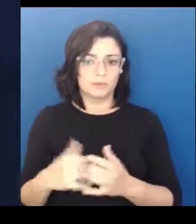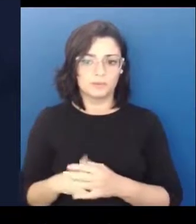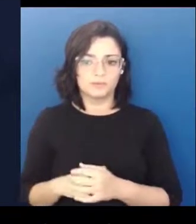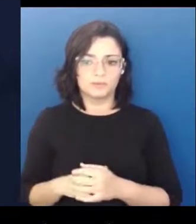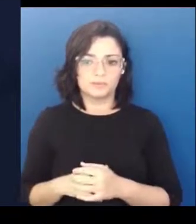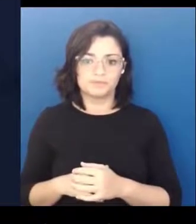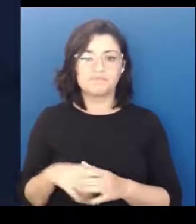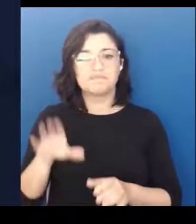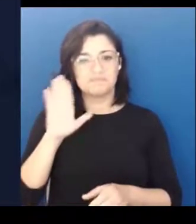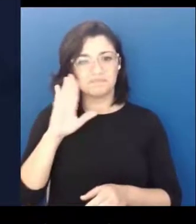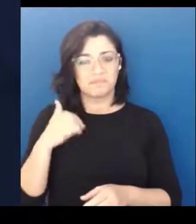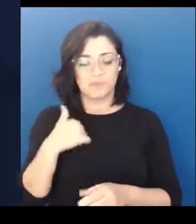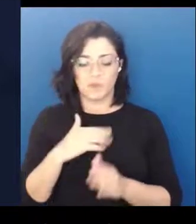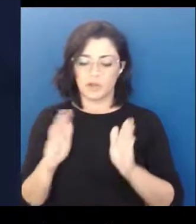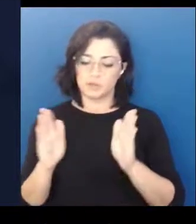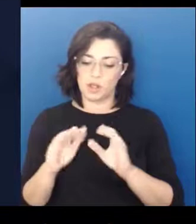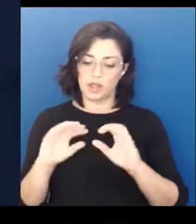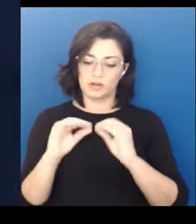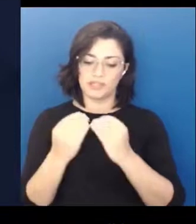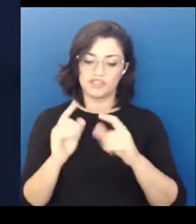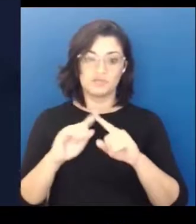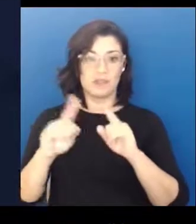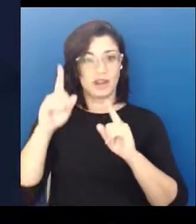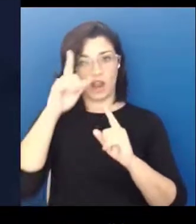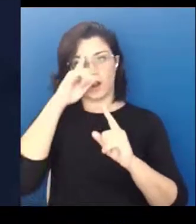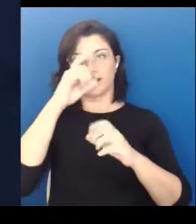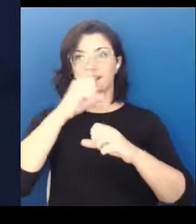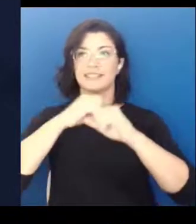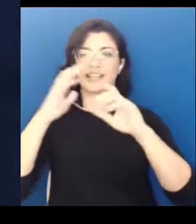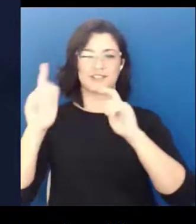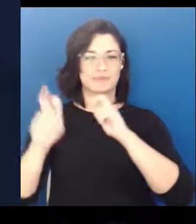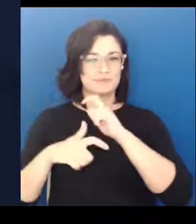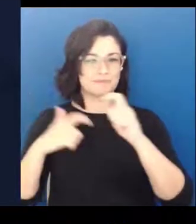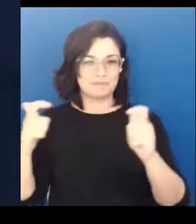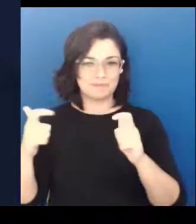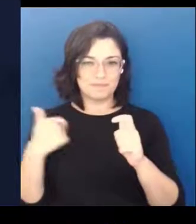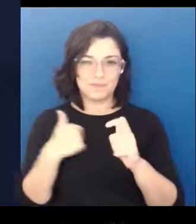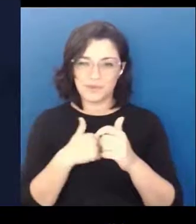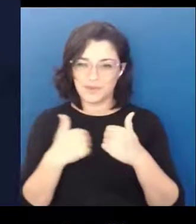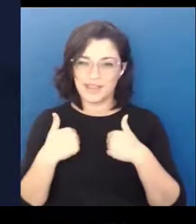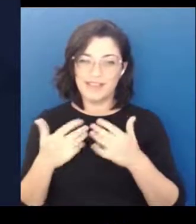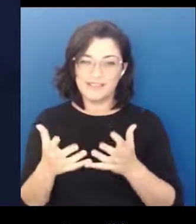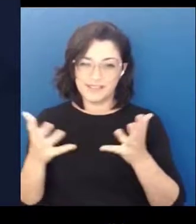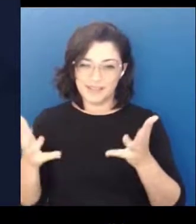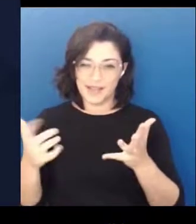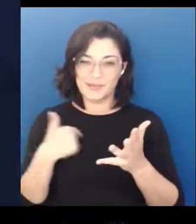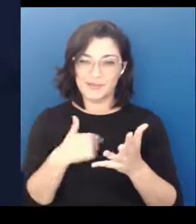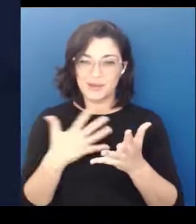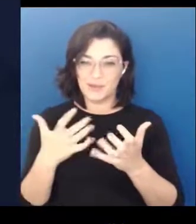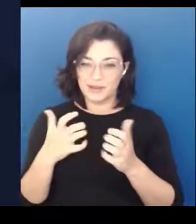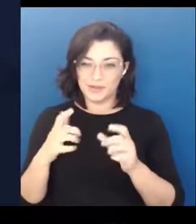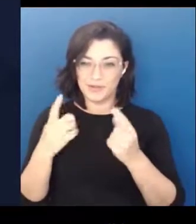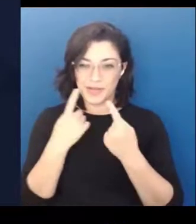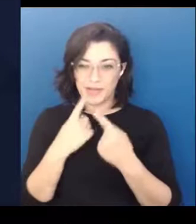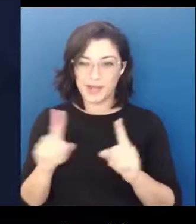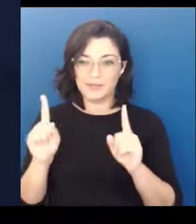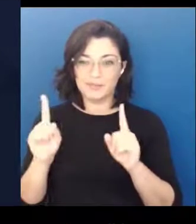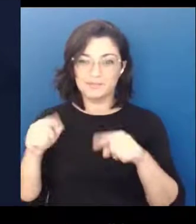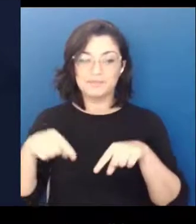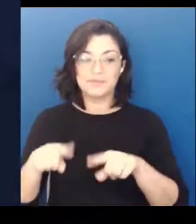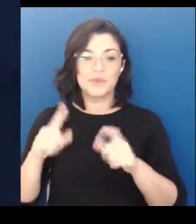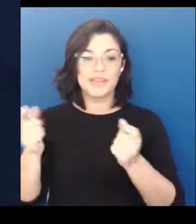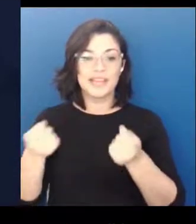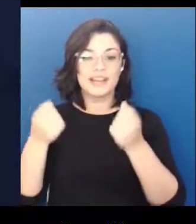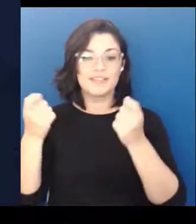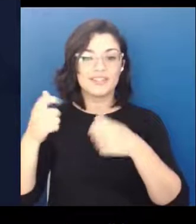small in ideas. We have a lot we want to accomplish. And during this anniversary time of year, I